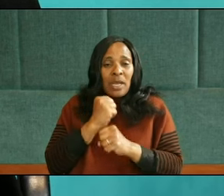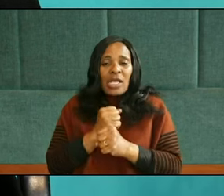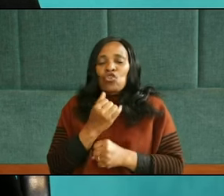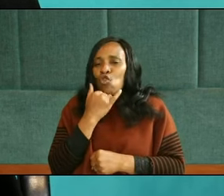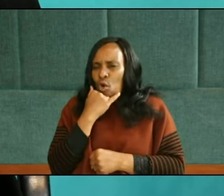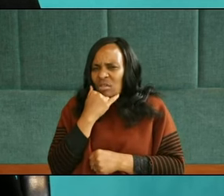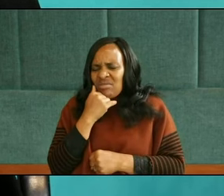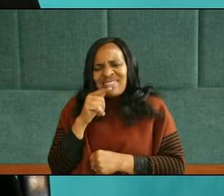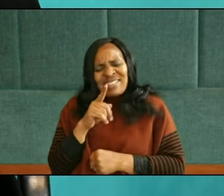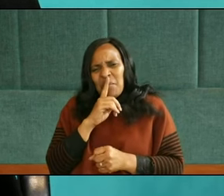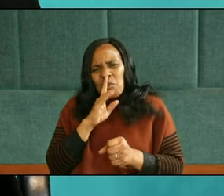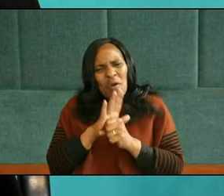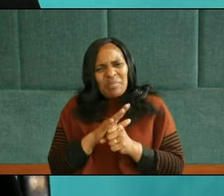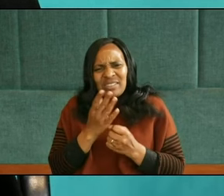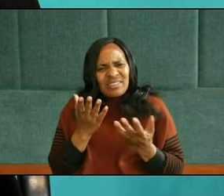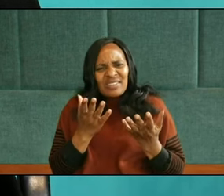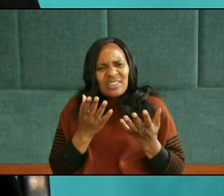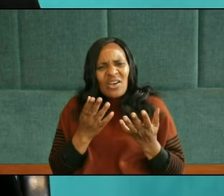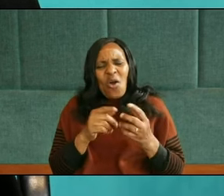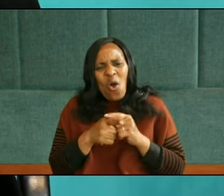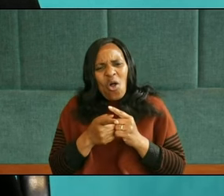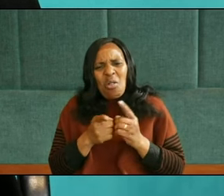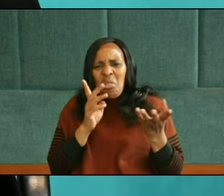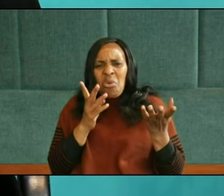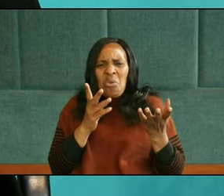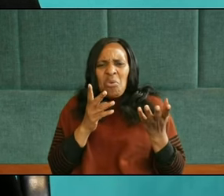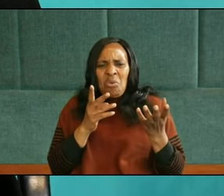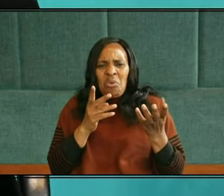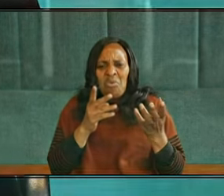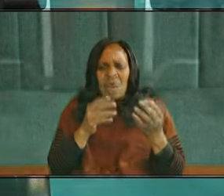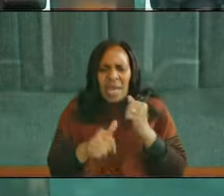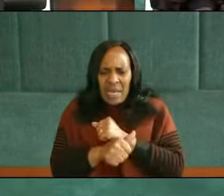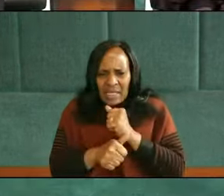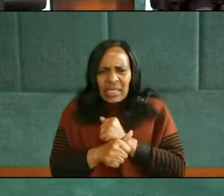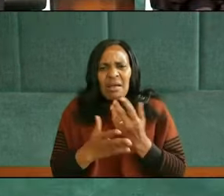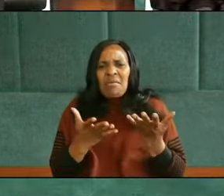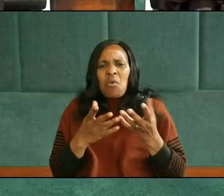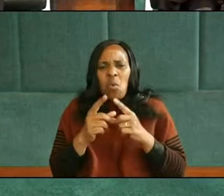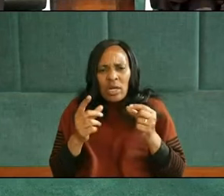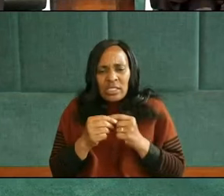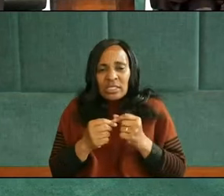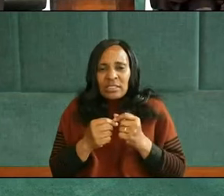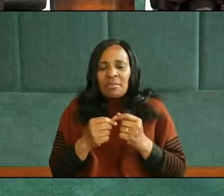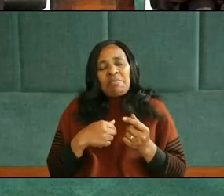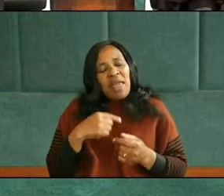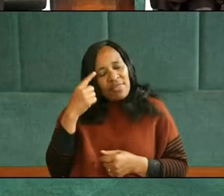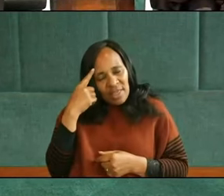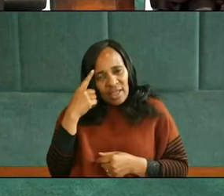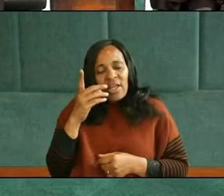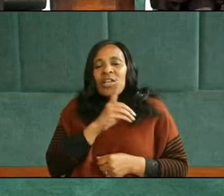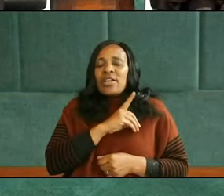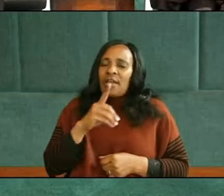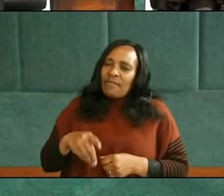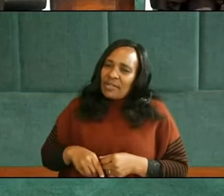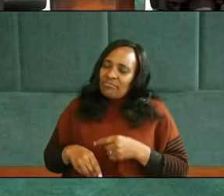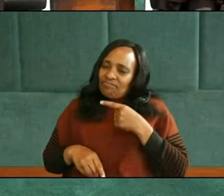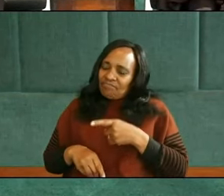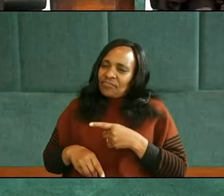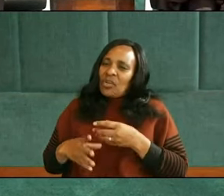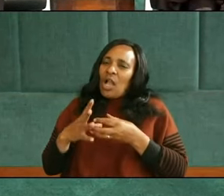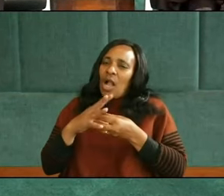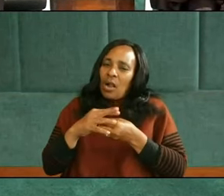this was more of a promise or a threat? I think to David it was